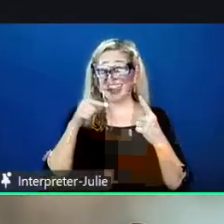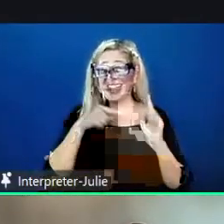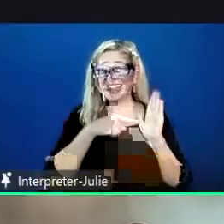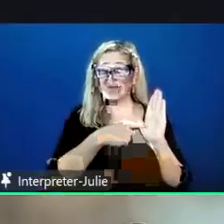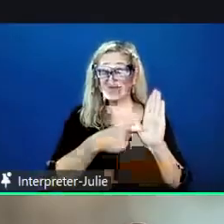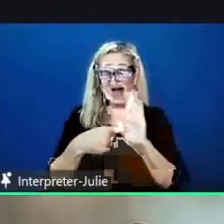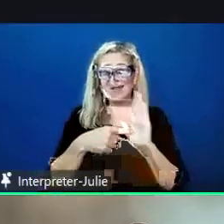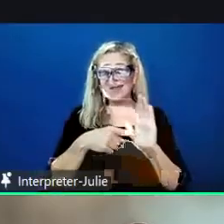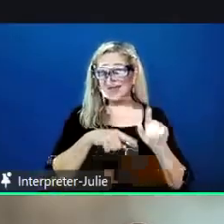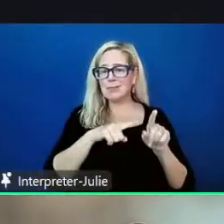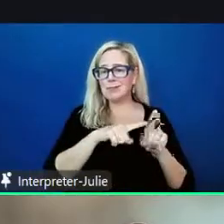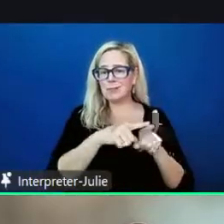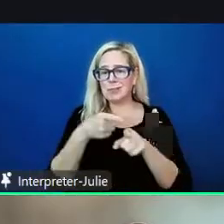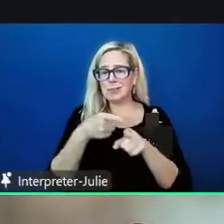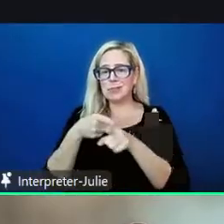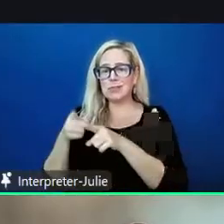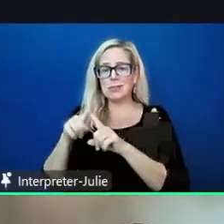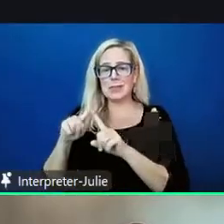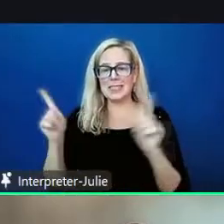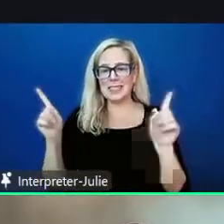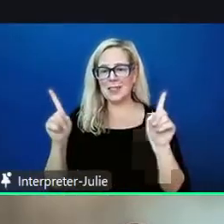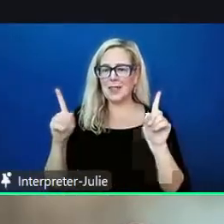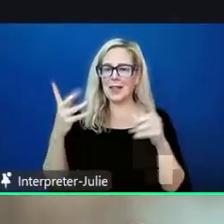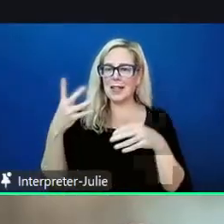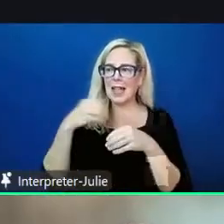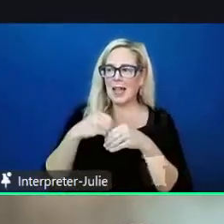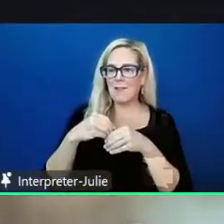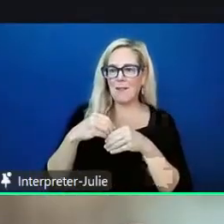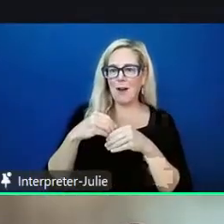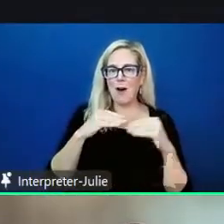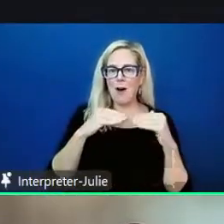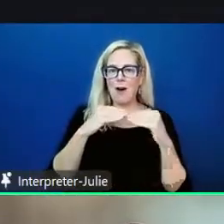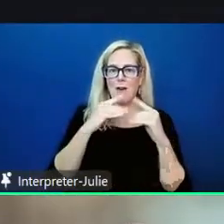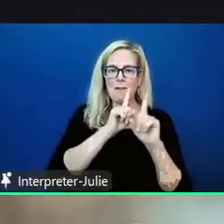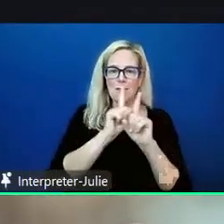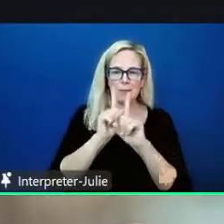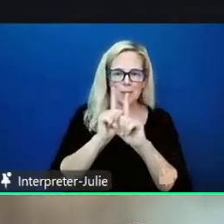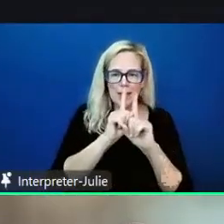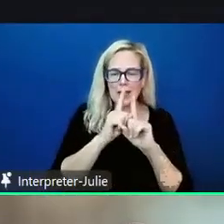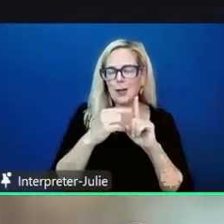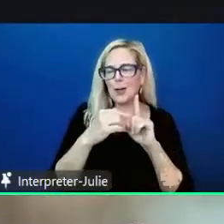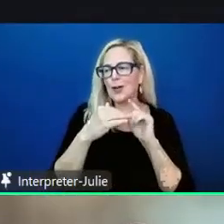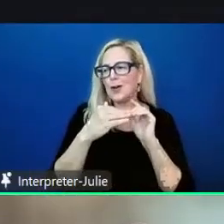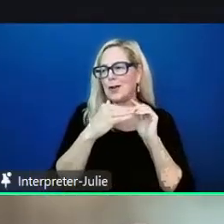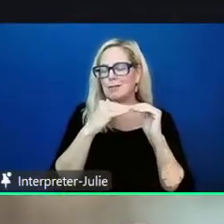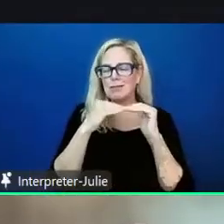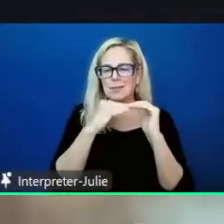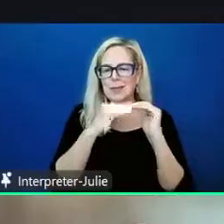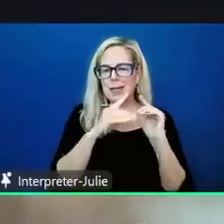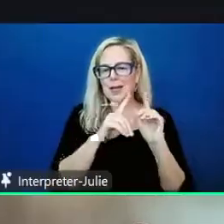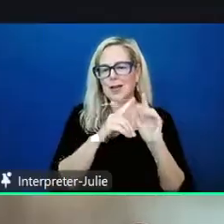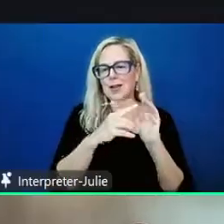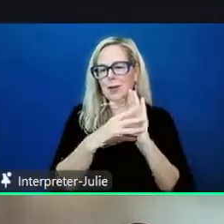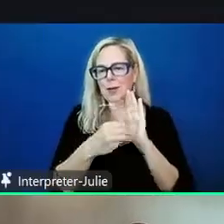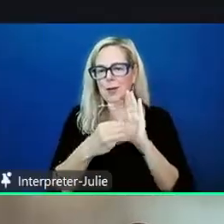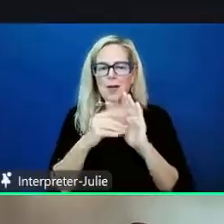validation, and peer modeling, which overall is building confidence and directly impacting